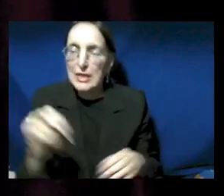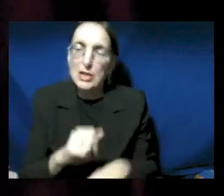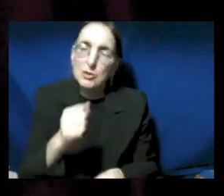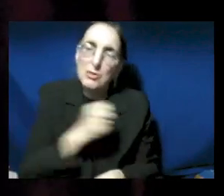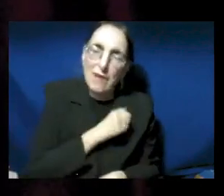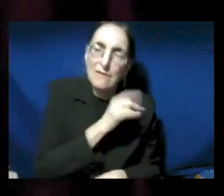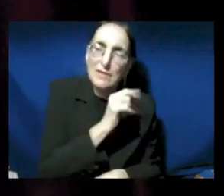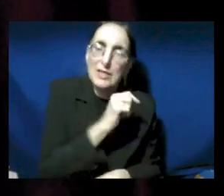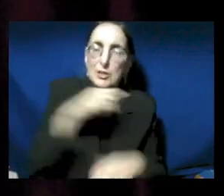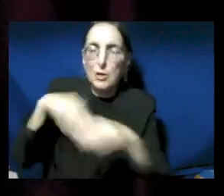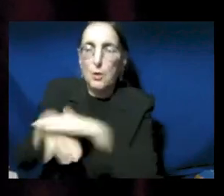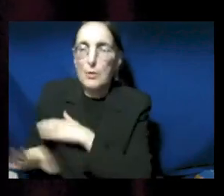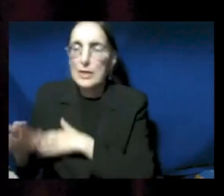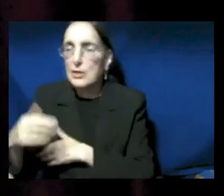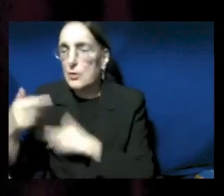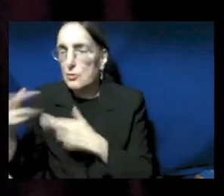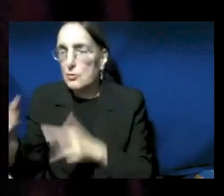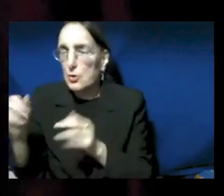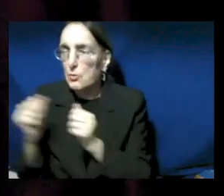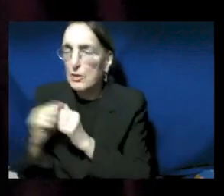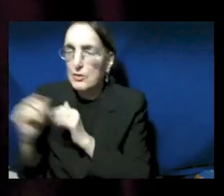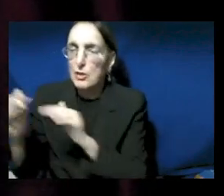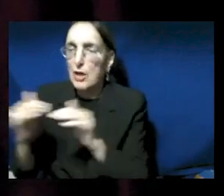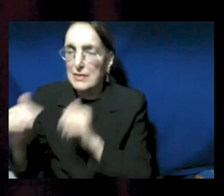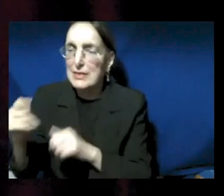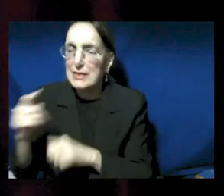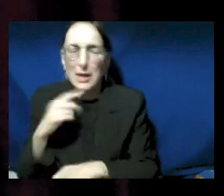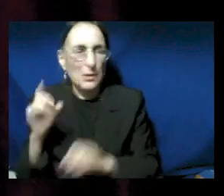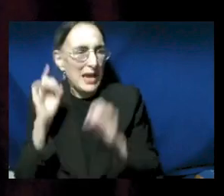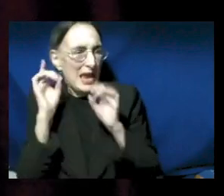it. And you were devastated.